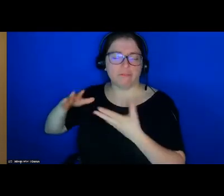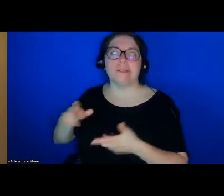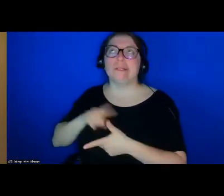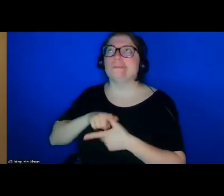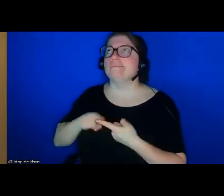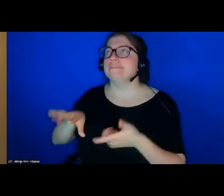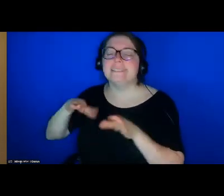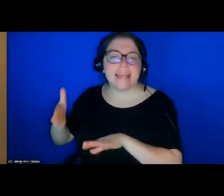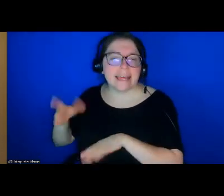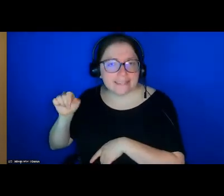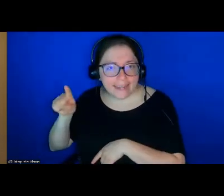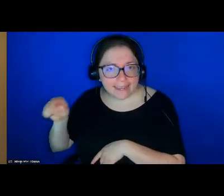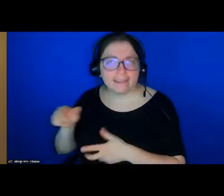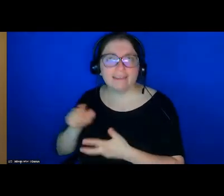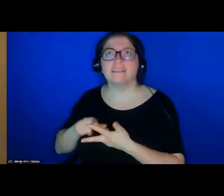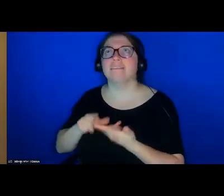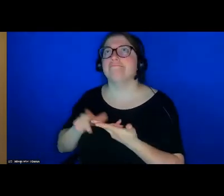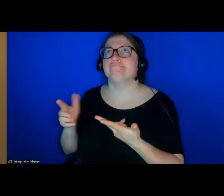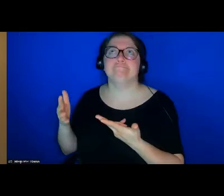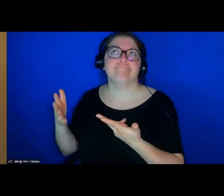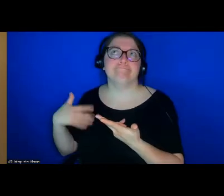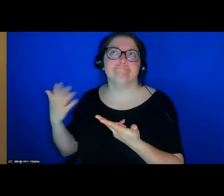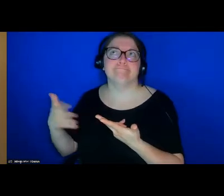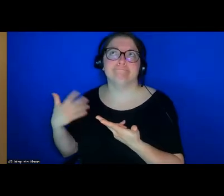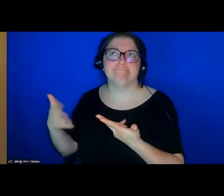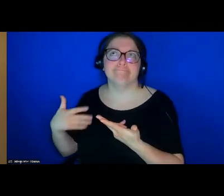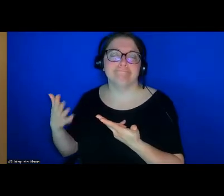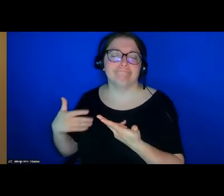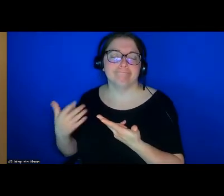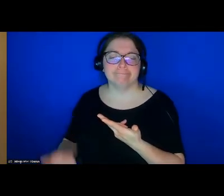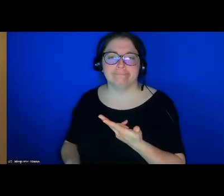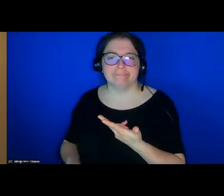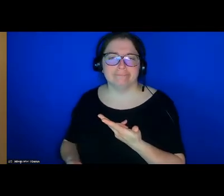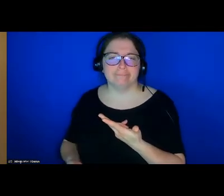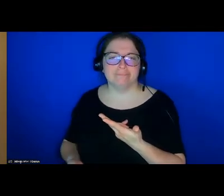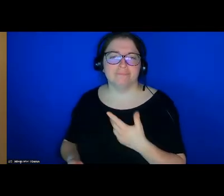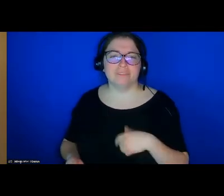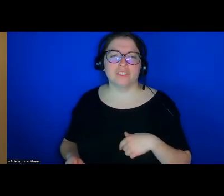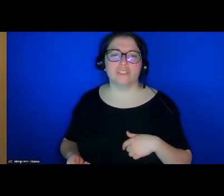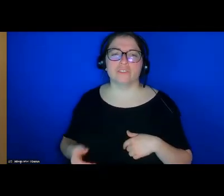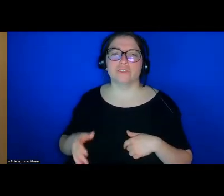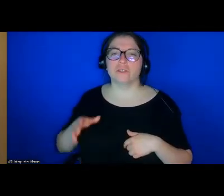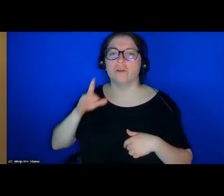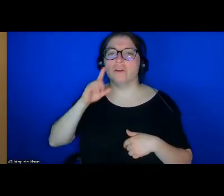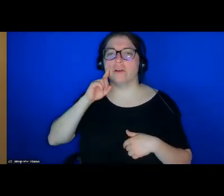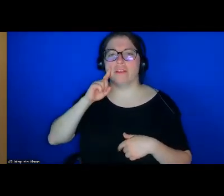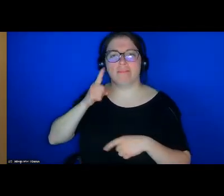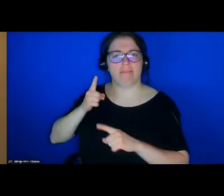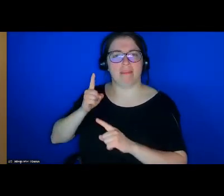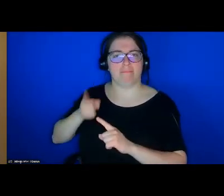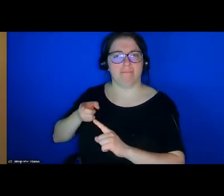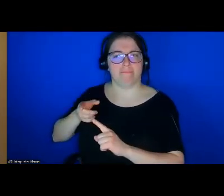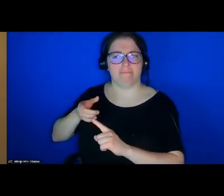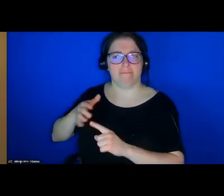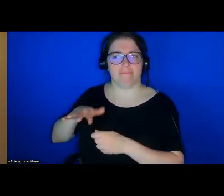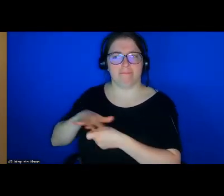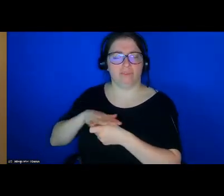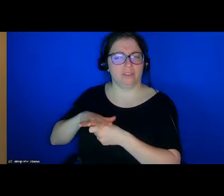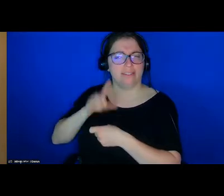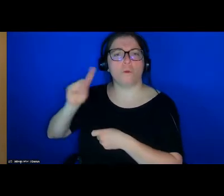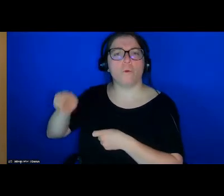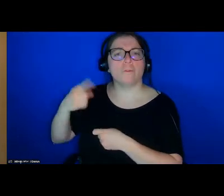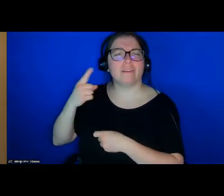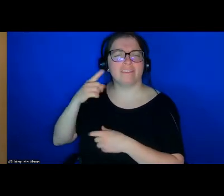I think that like the NBRA wouldn't apply to this because the NBRA only applies to federal elections